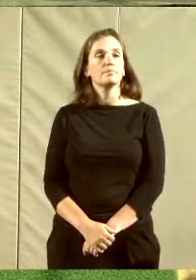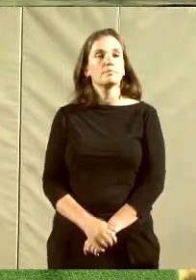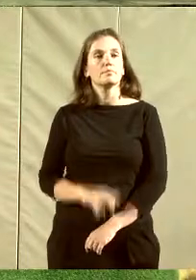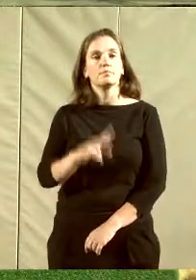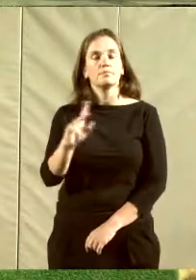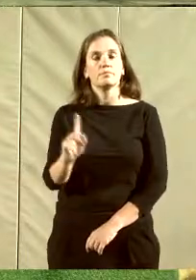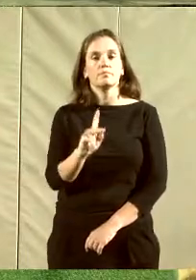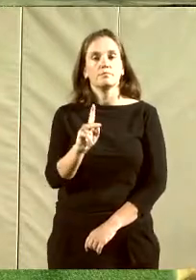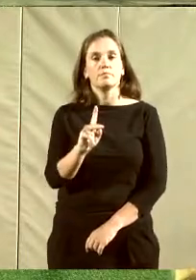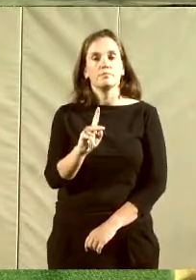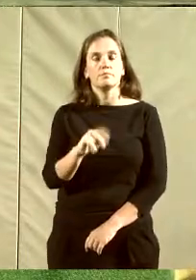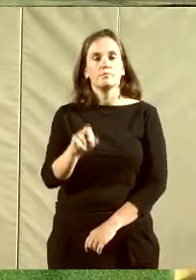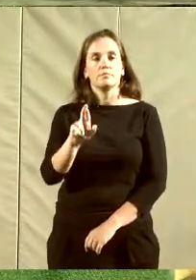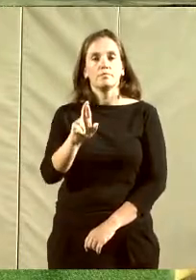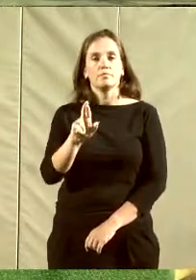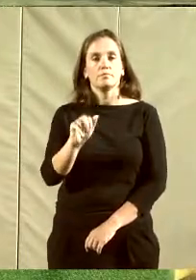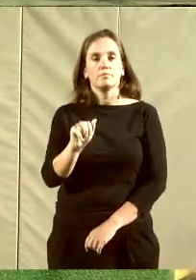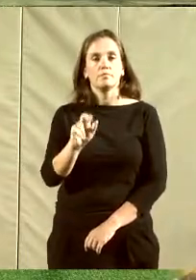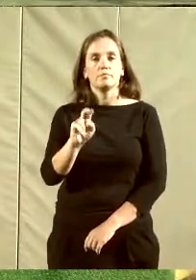Casey Janice Ranko.